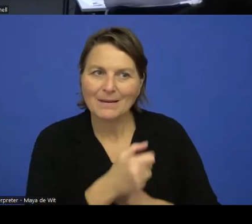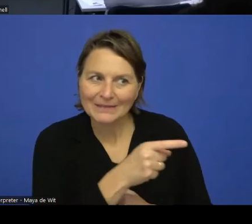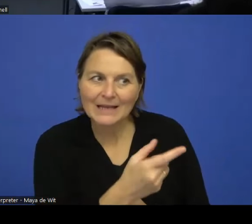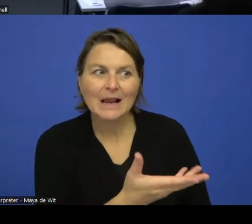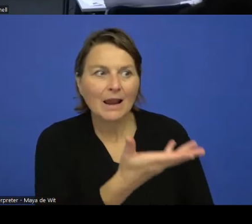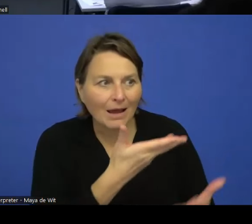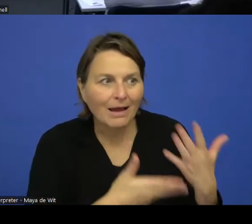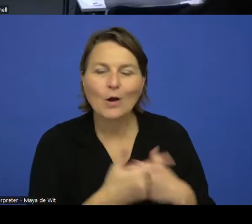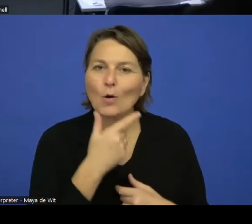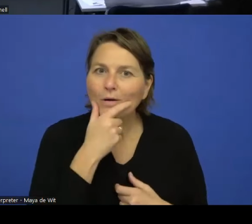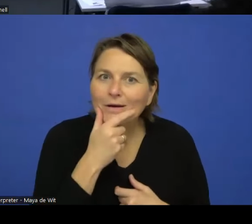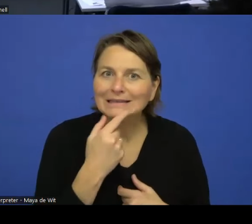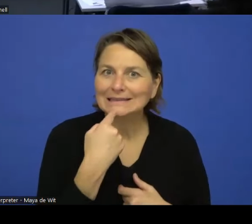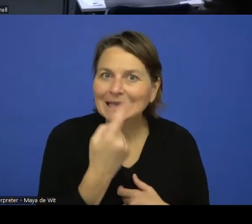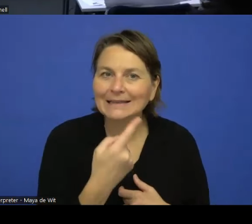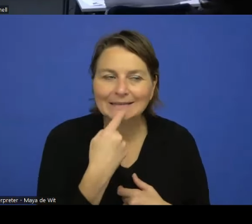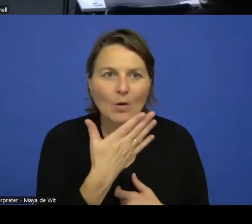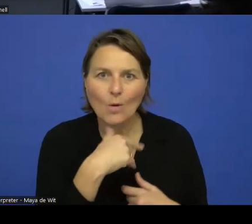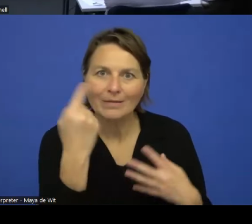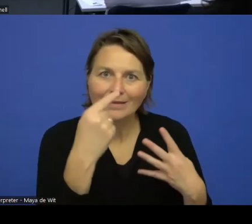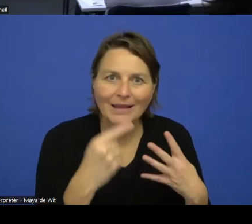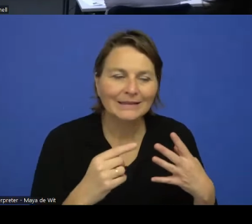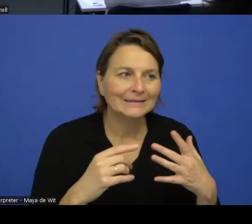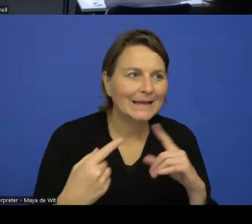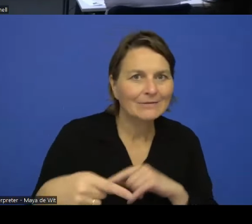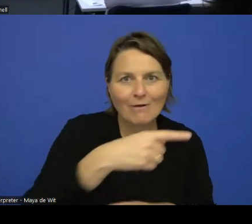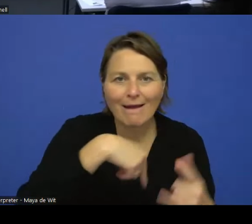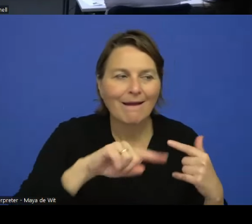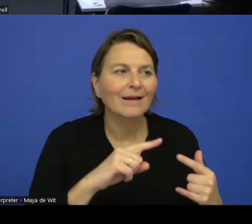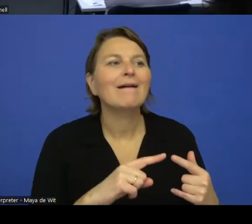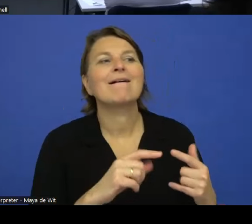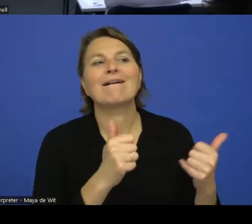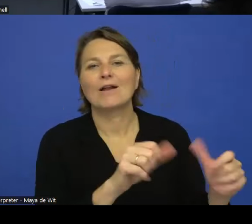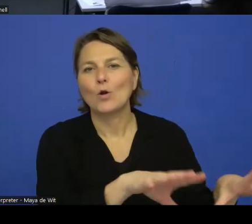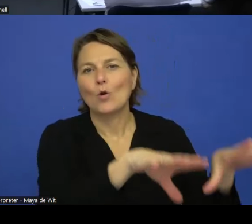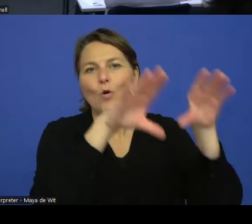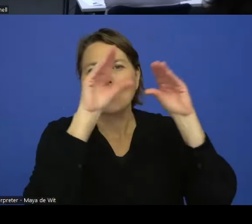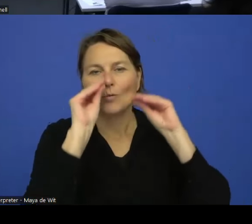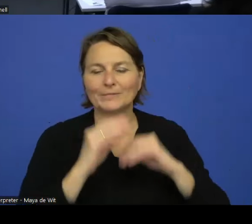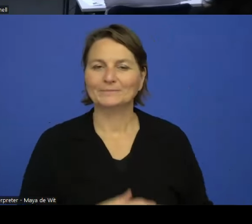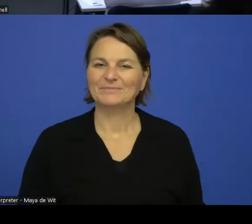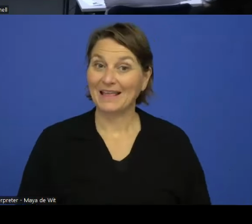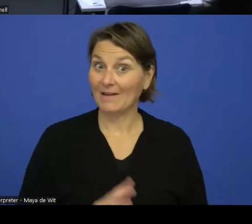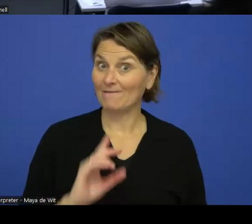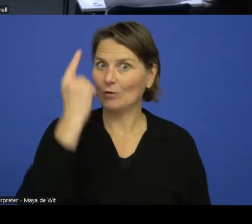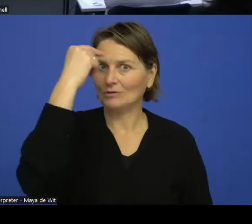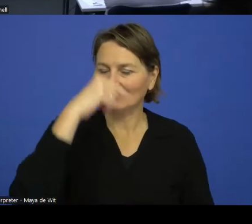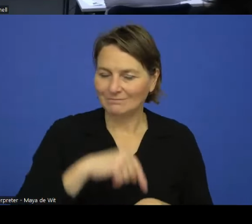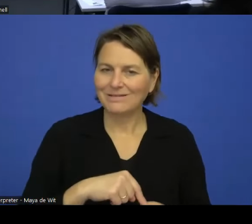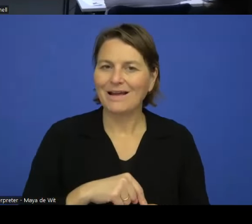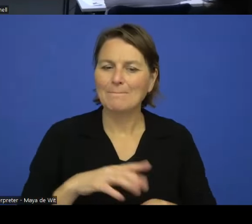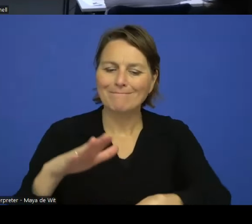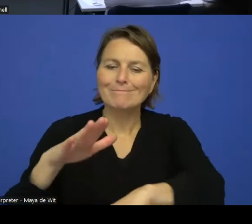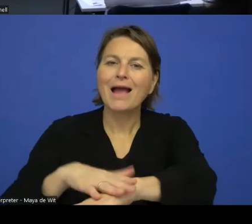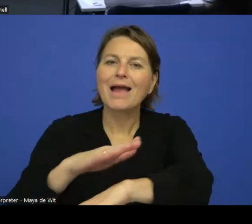and interact. It was through that I first got into the haptic navigation side of things, because I made contact with